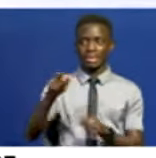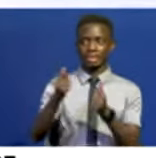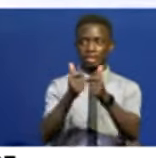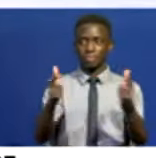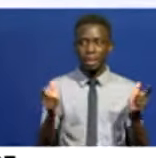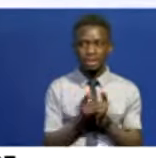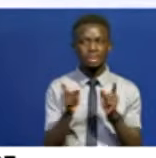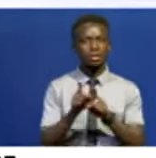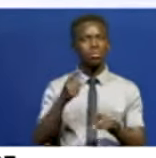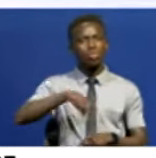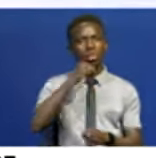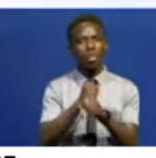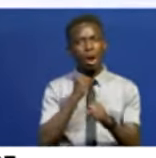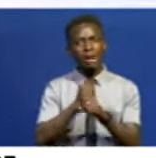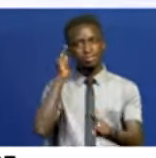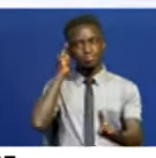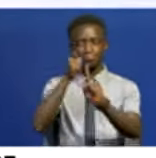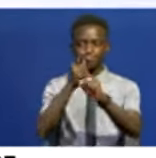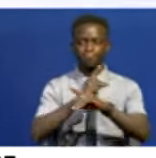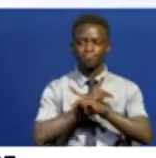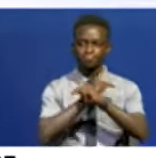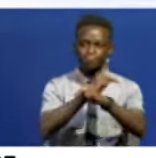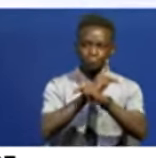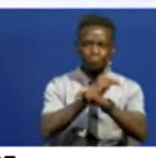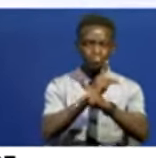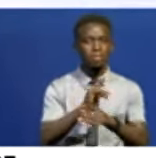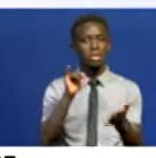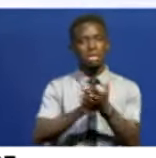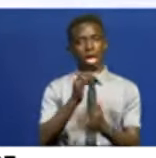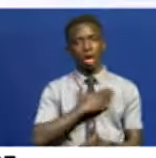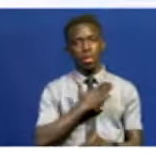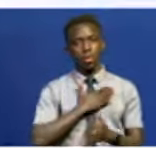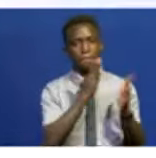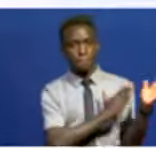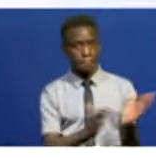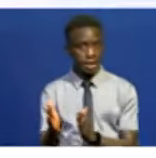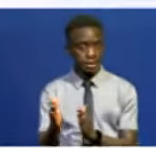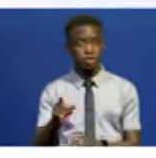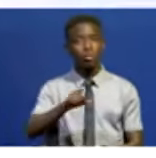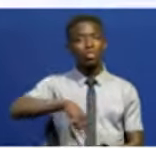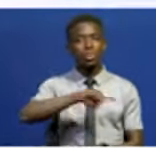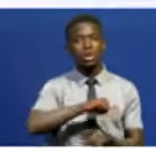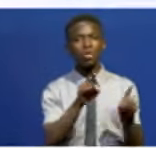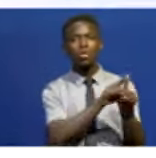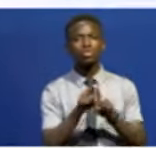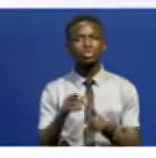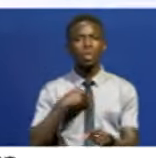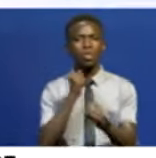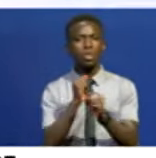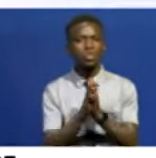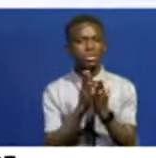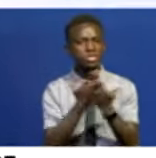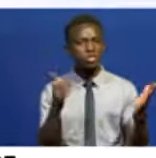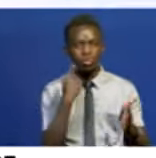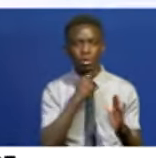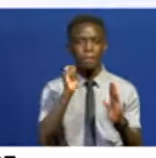towards prevention on one end, and that is our plan, we also want to work with you as manufacturers.